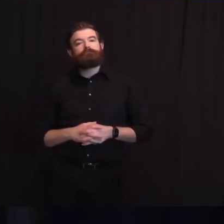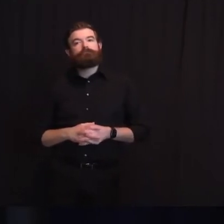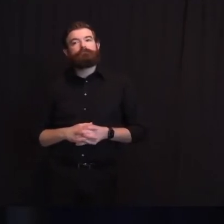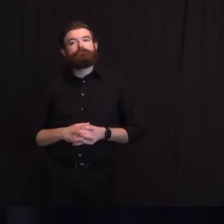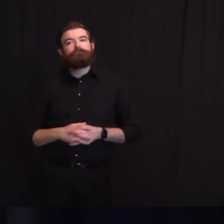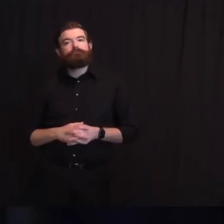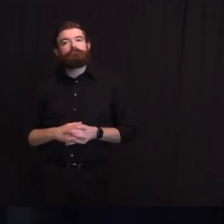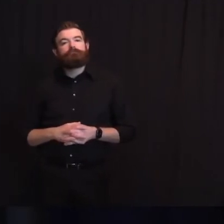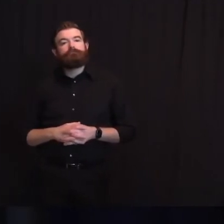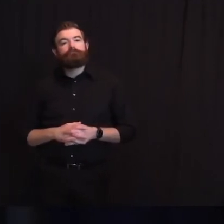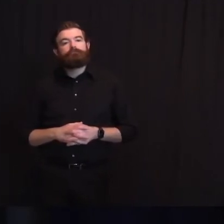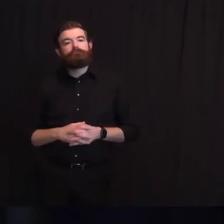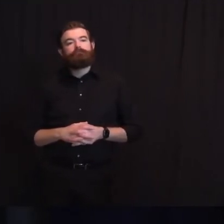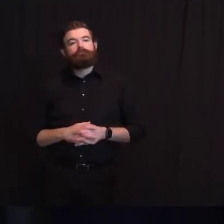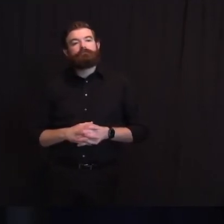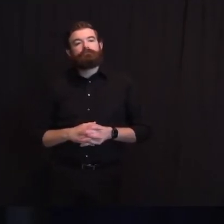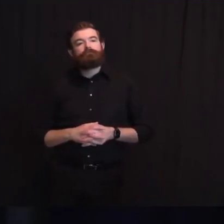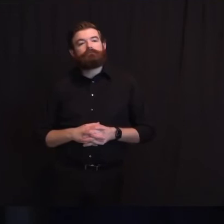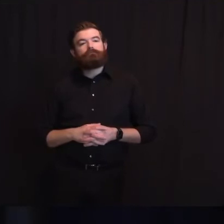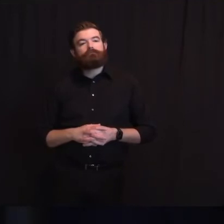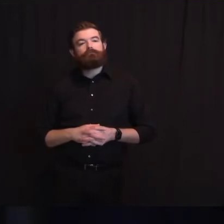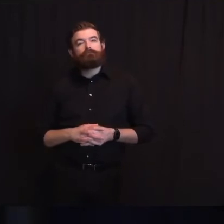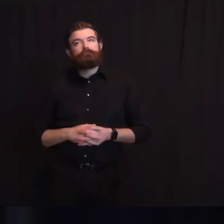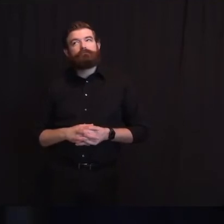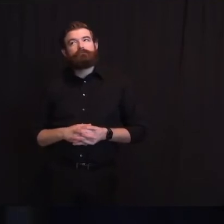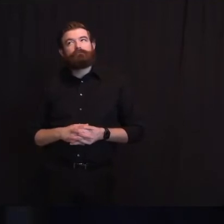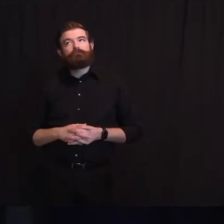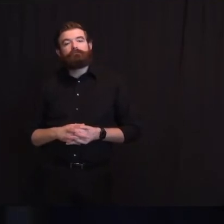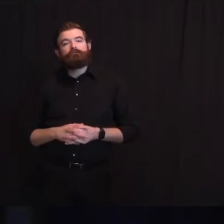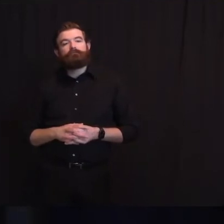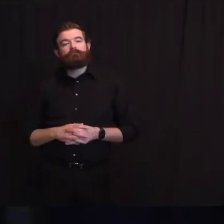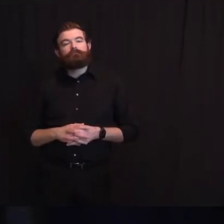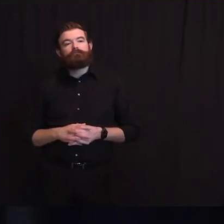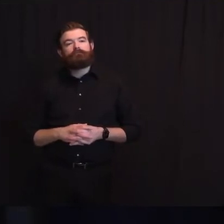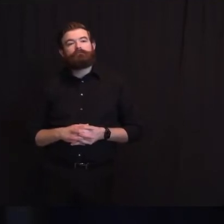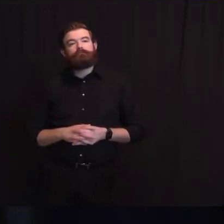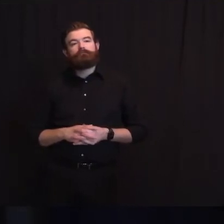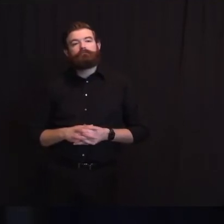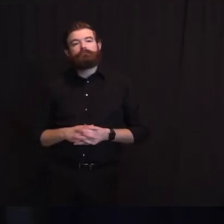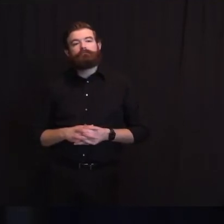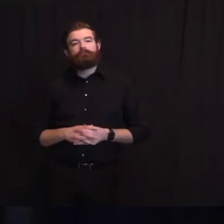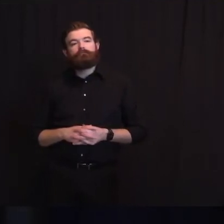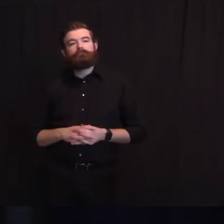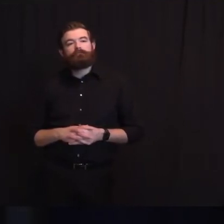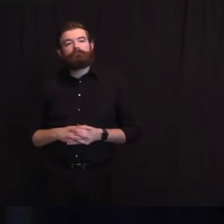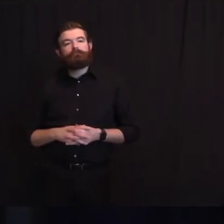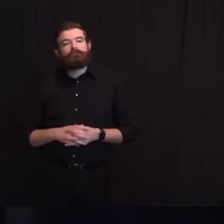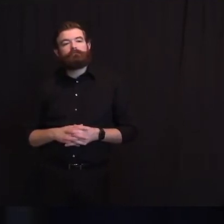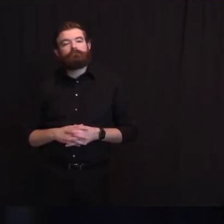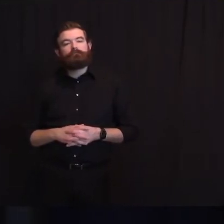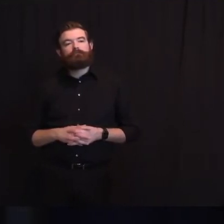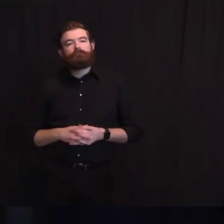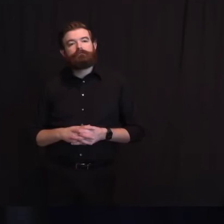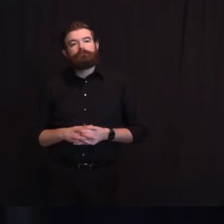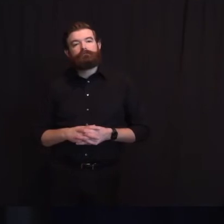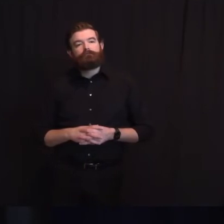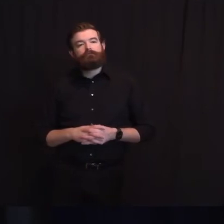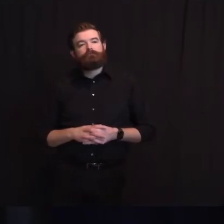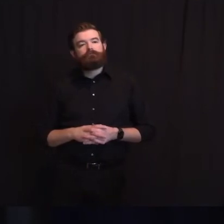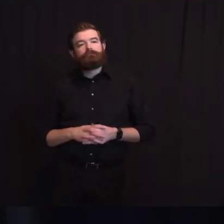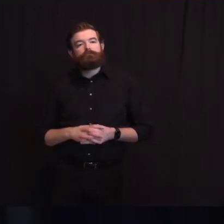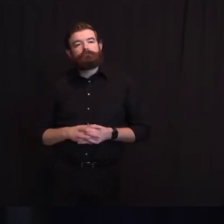low. But we do track every vial, every lot number, and the